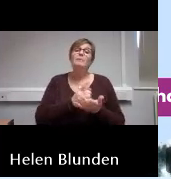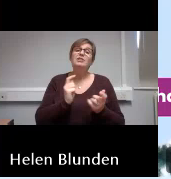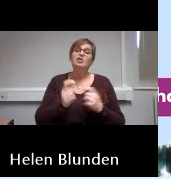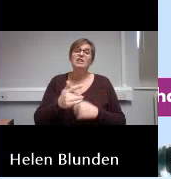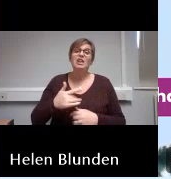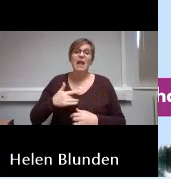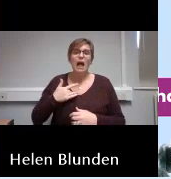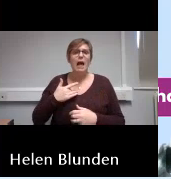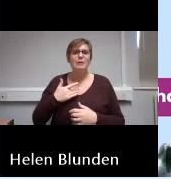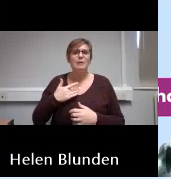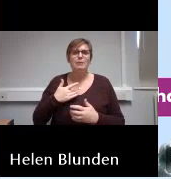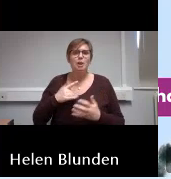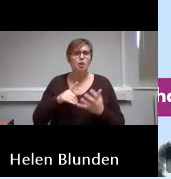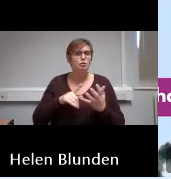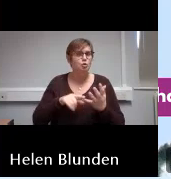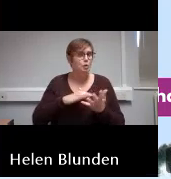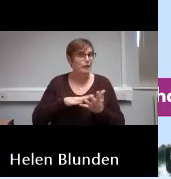EMHP.